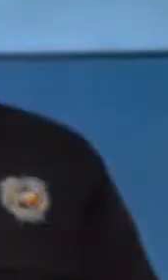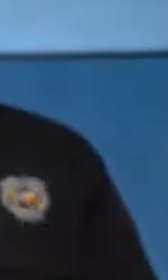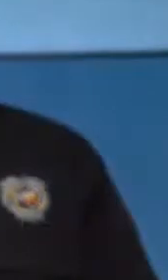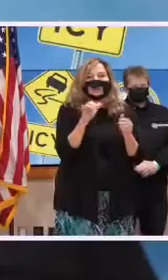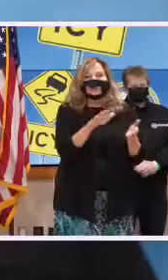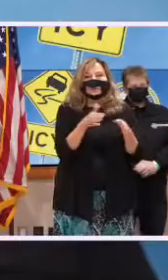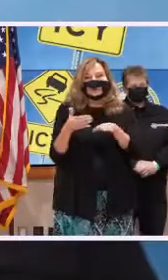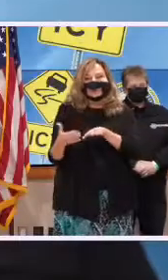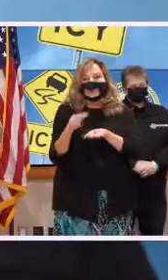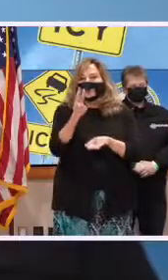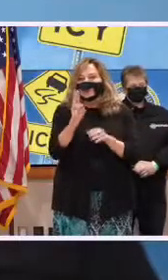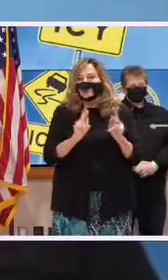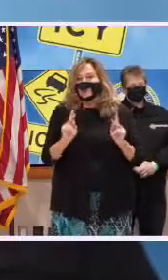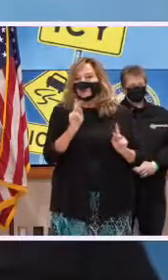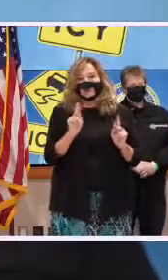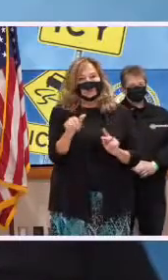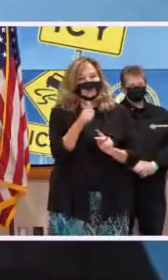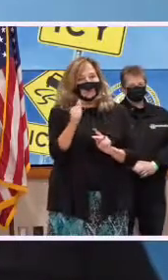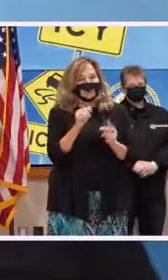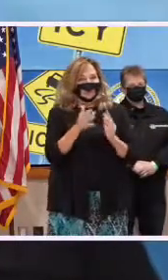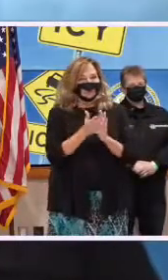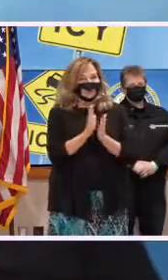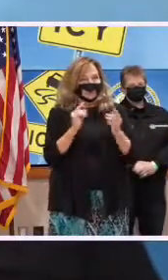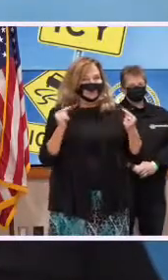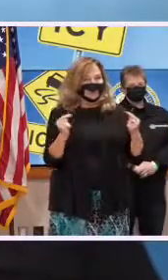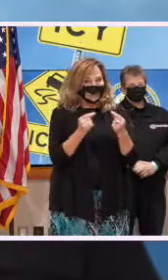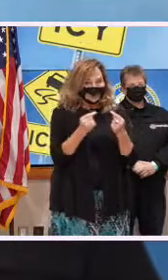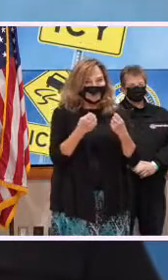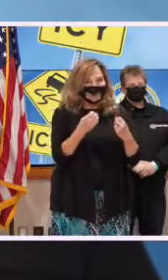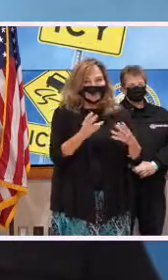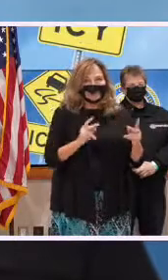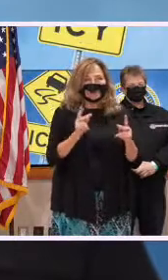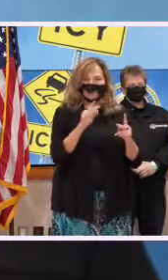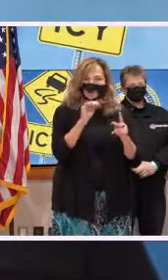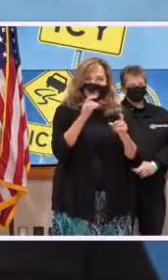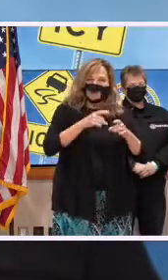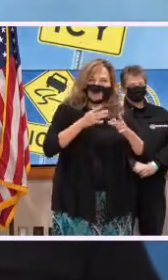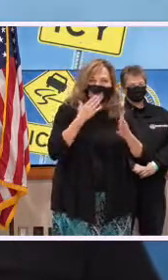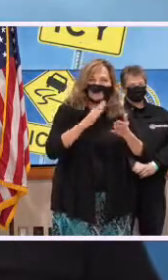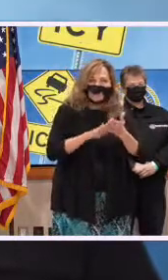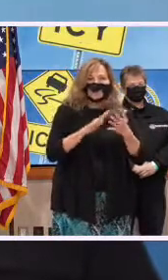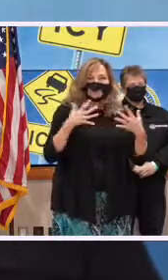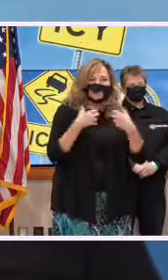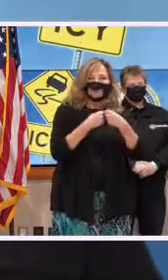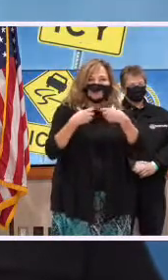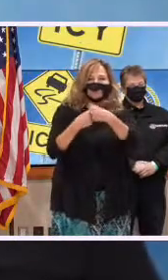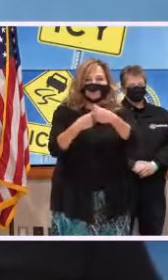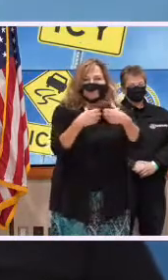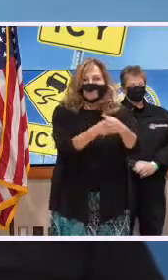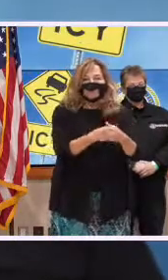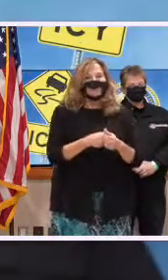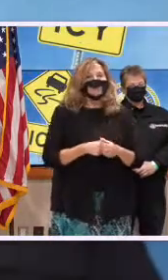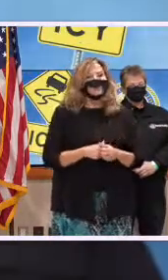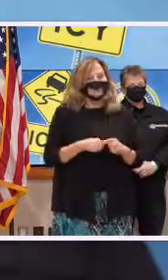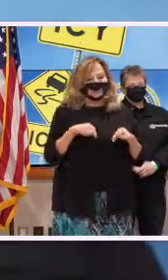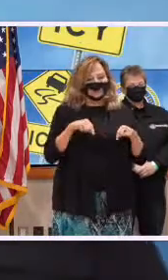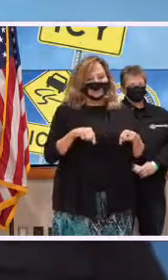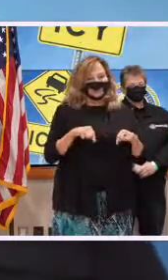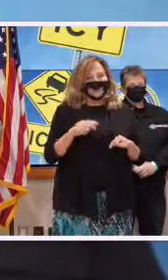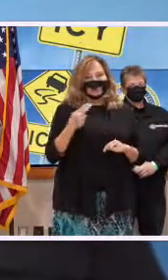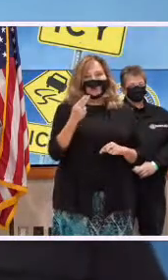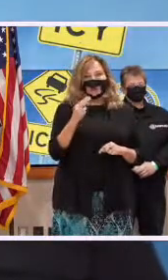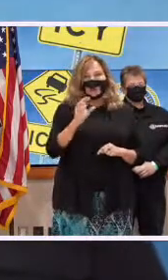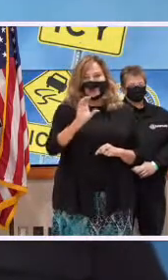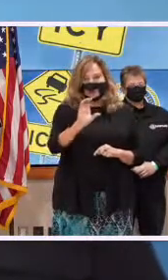injured many others. Our infrastructure here in Harris County, in this state